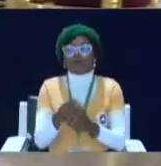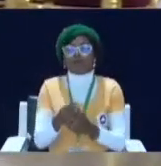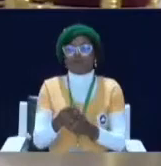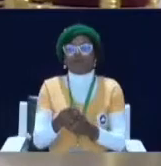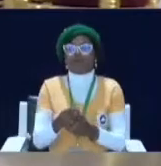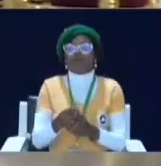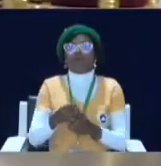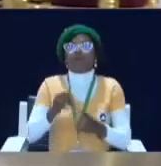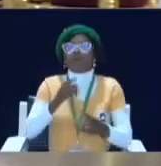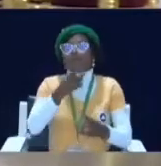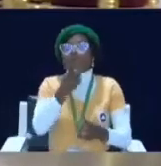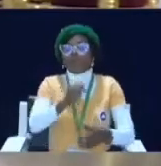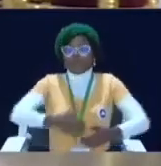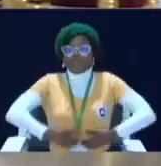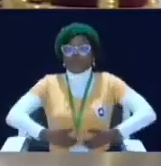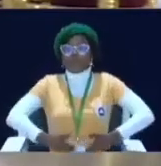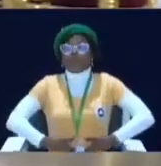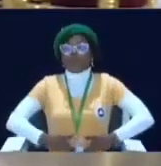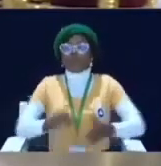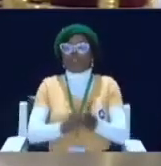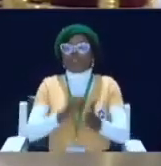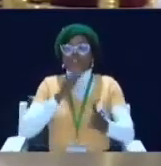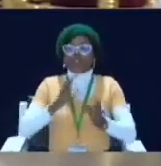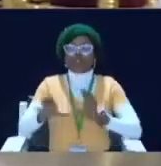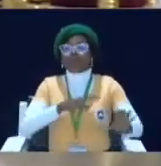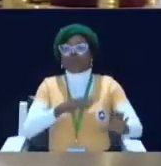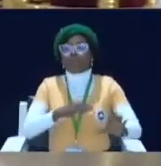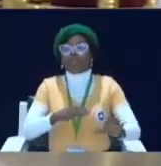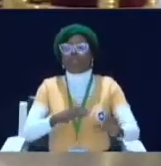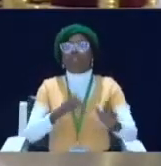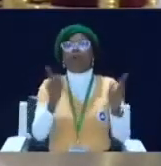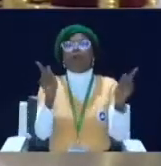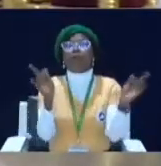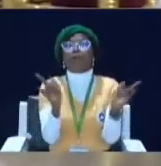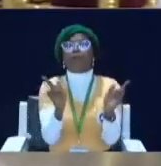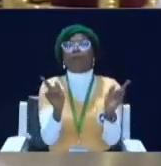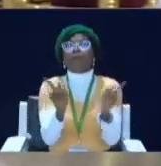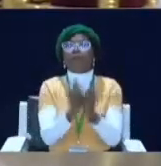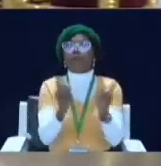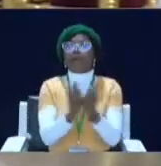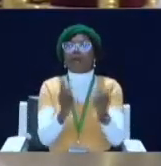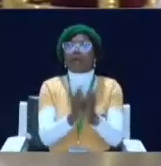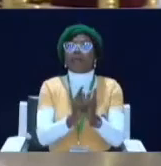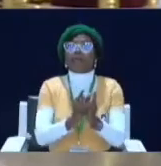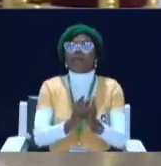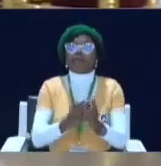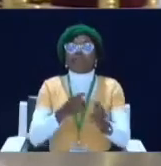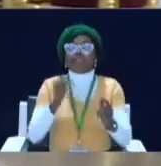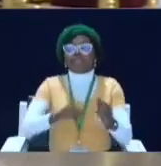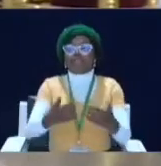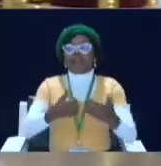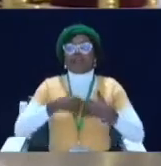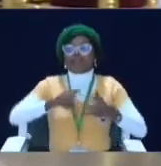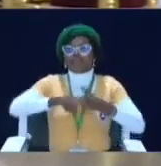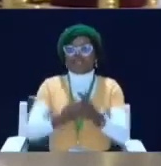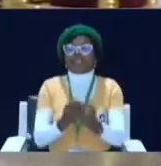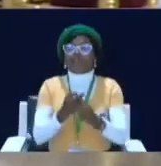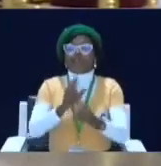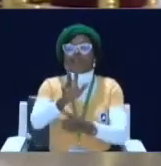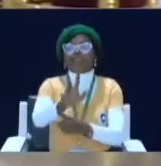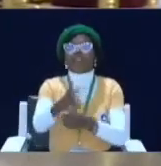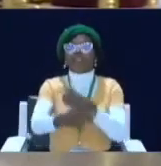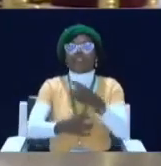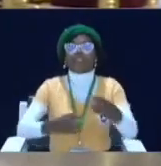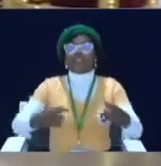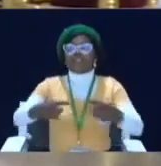awon youth tan se convention leni tan ti be lati ojo bi meta, awon lo invite